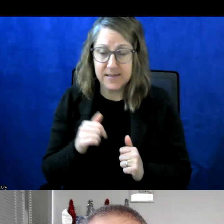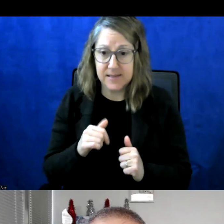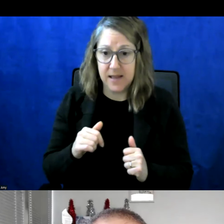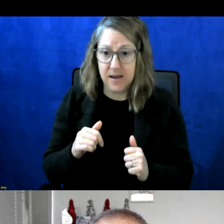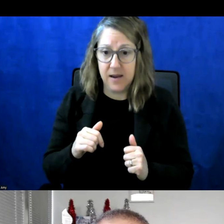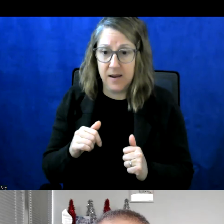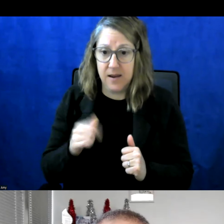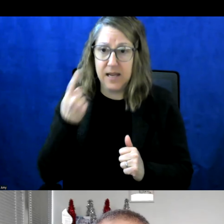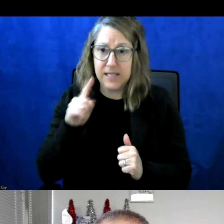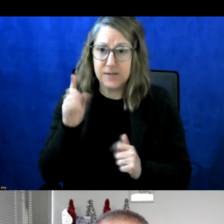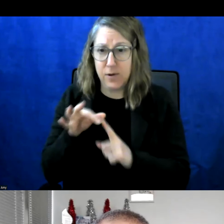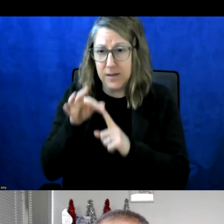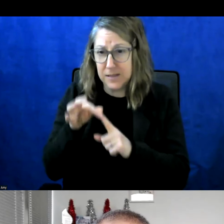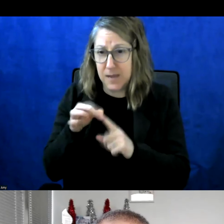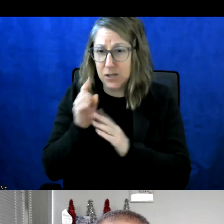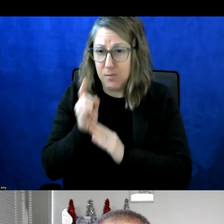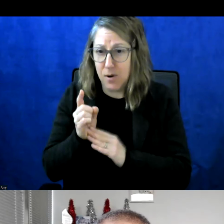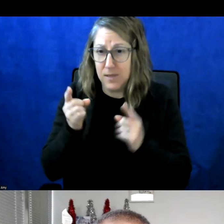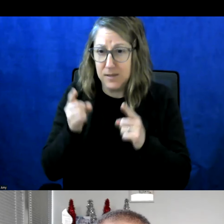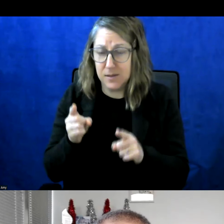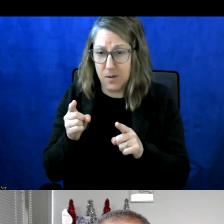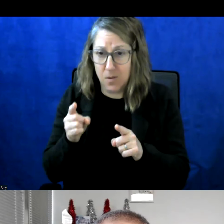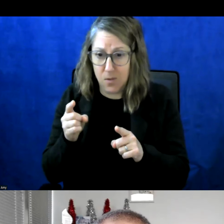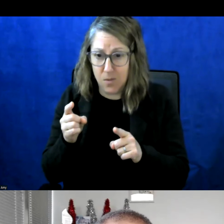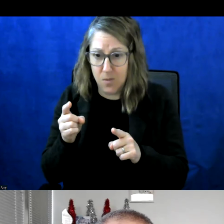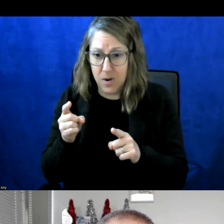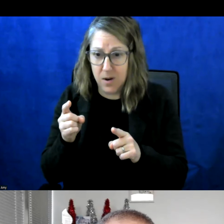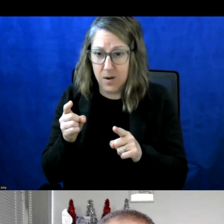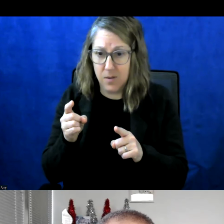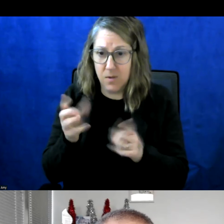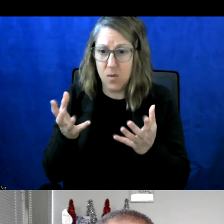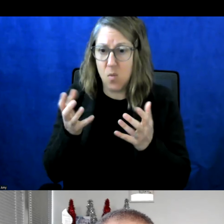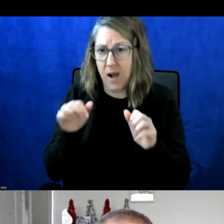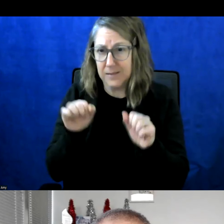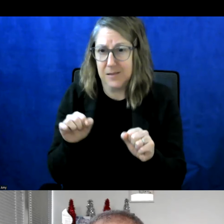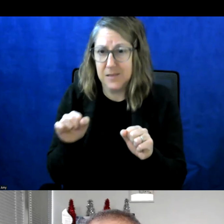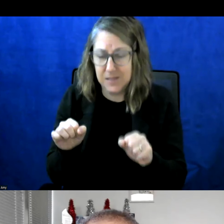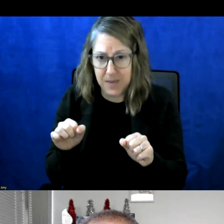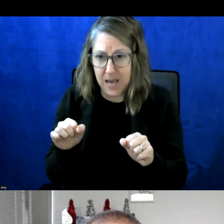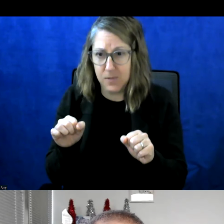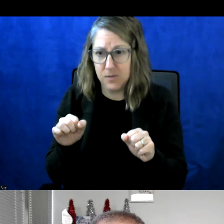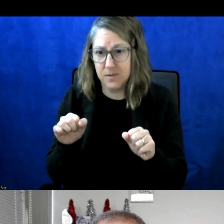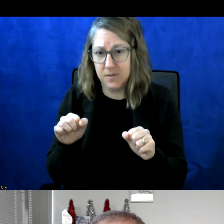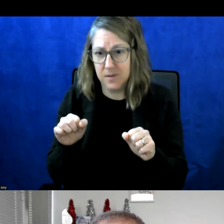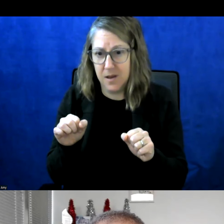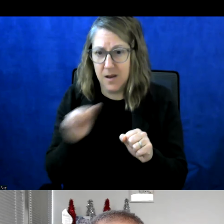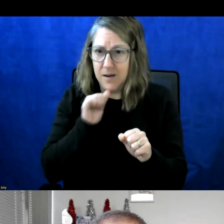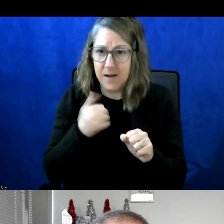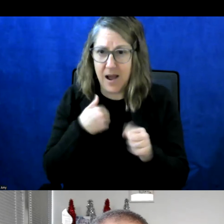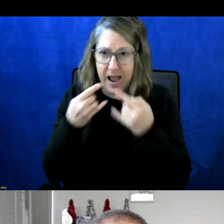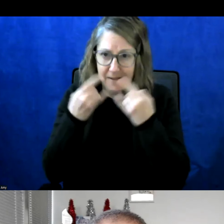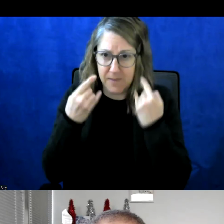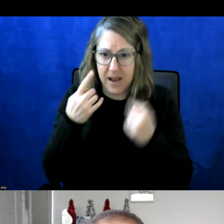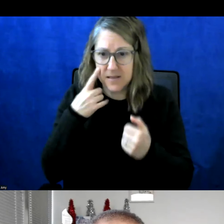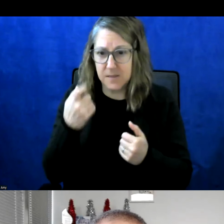It's for those special moments where we want to be able to not have masks because we've